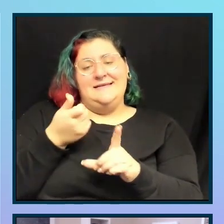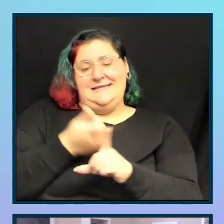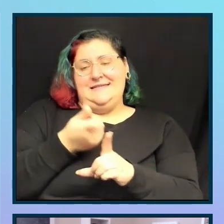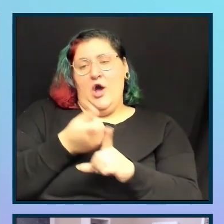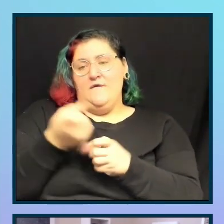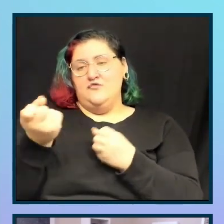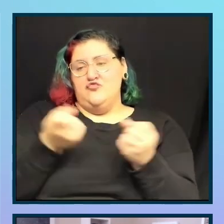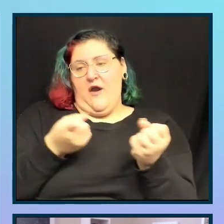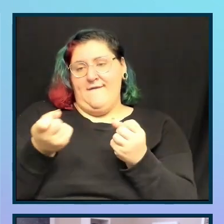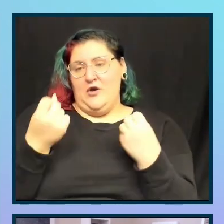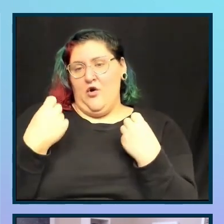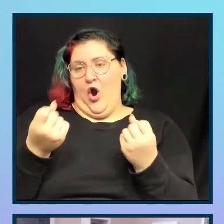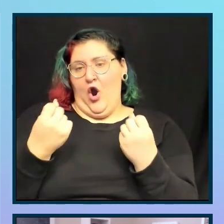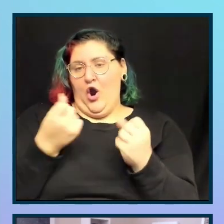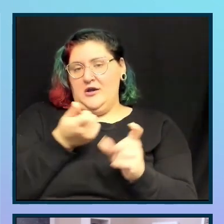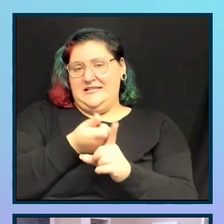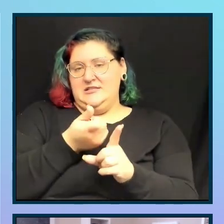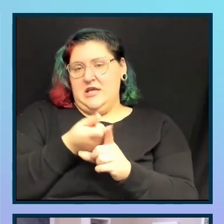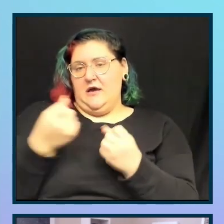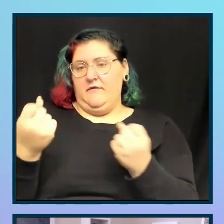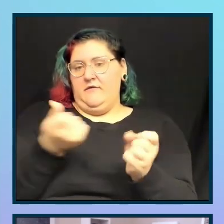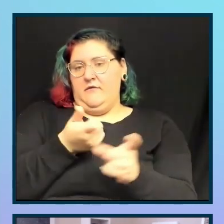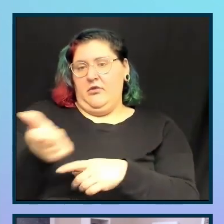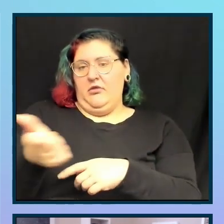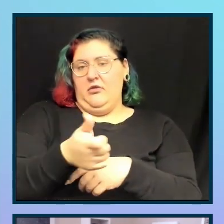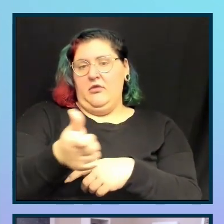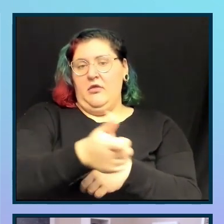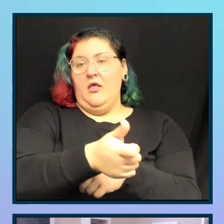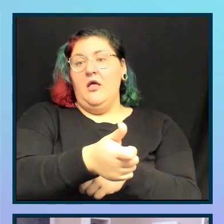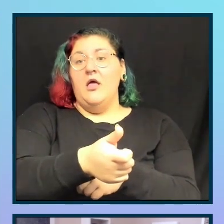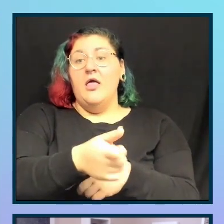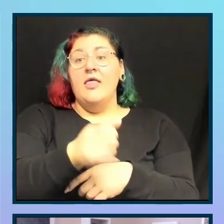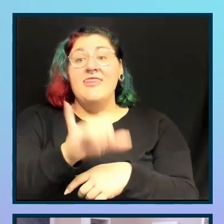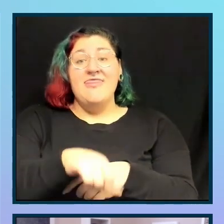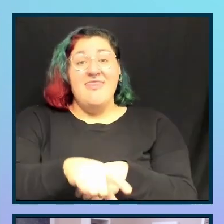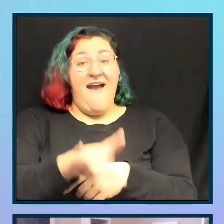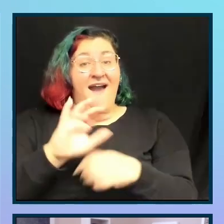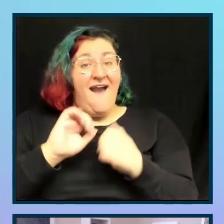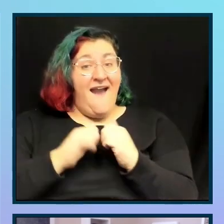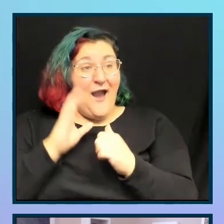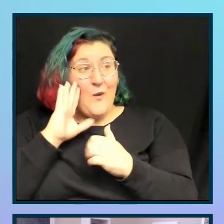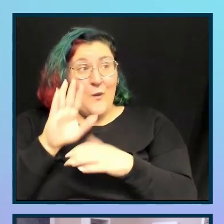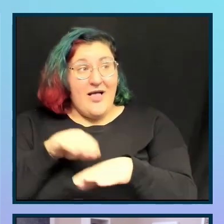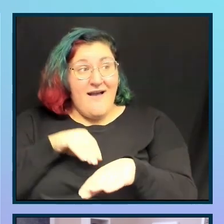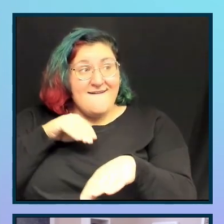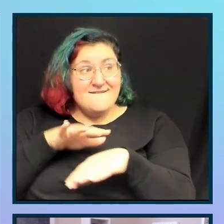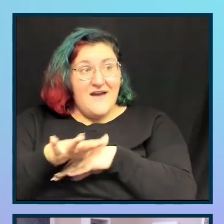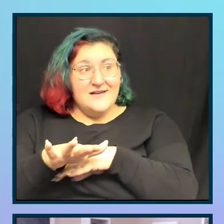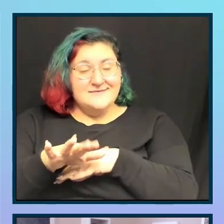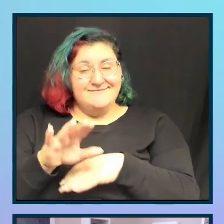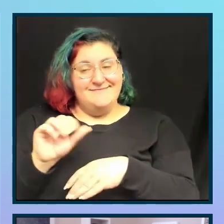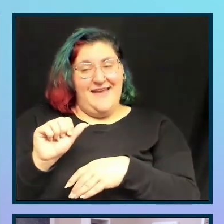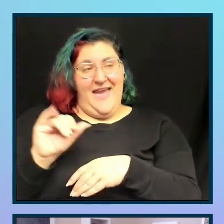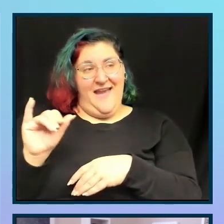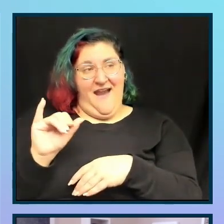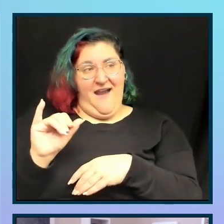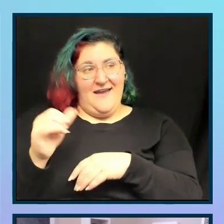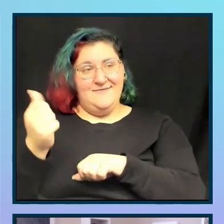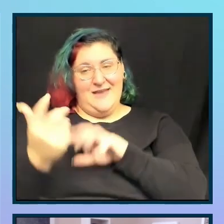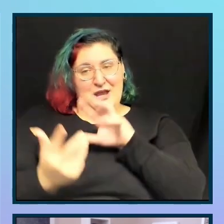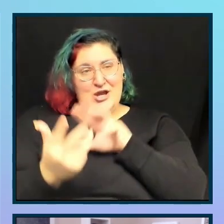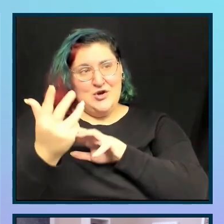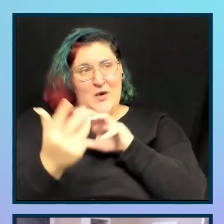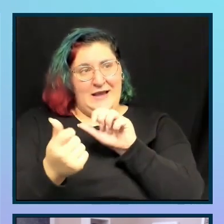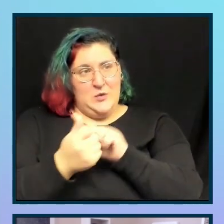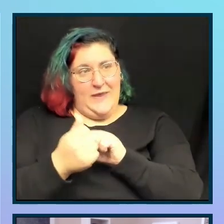this will affect the ways that AI interacts with people, not just in the digital world and in